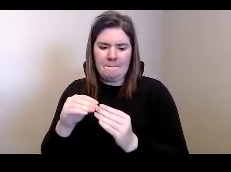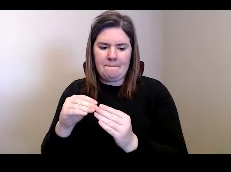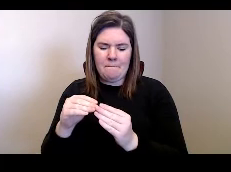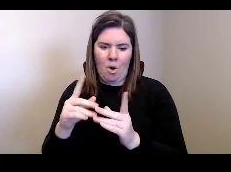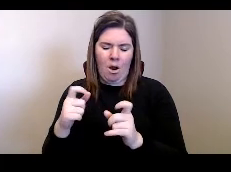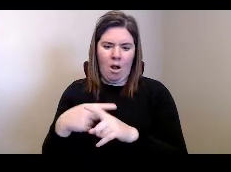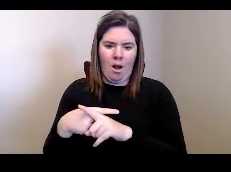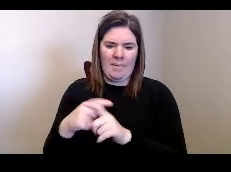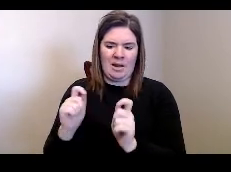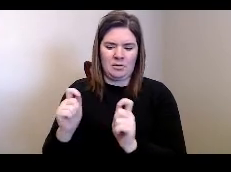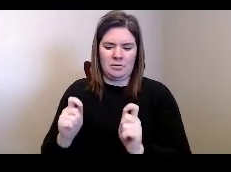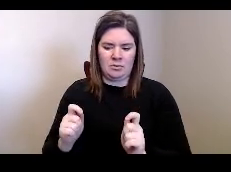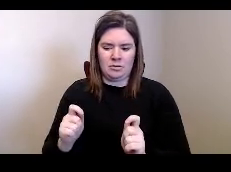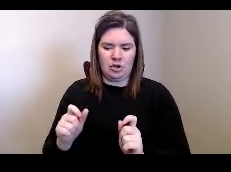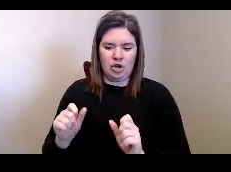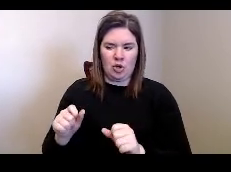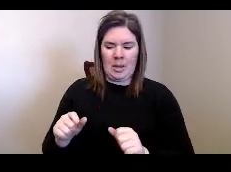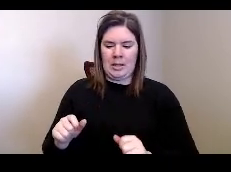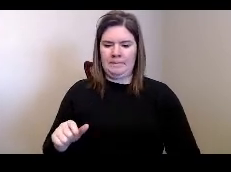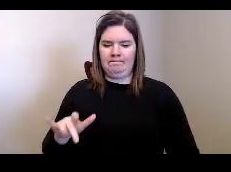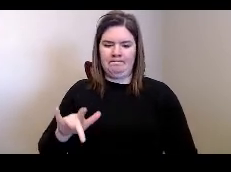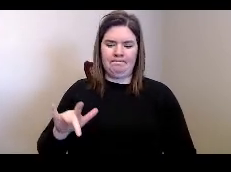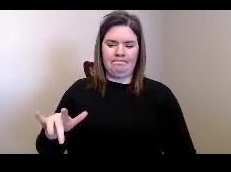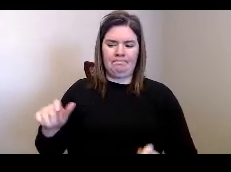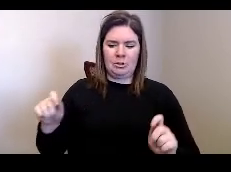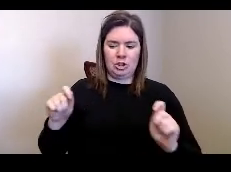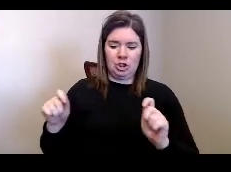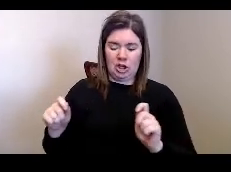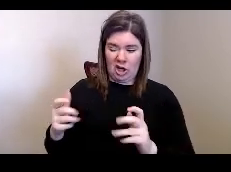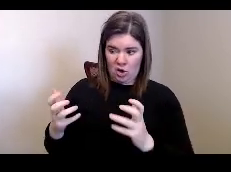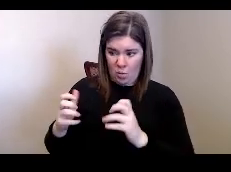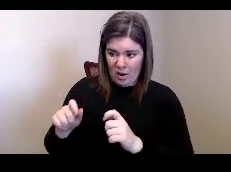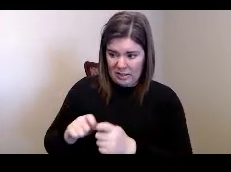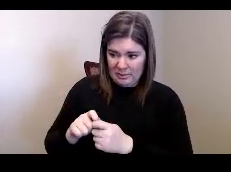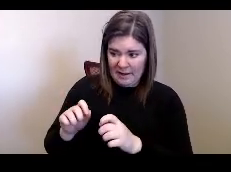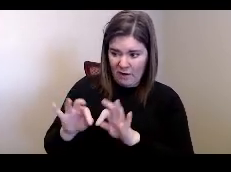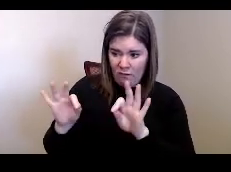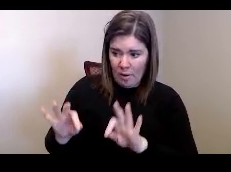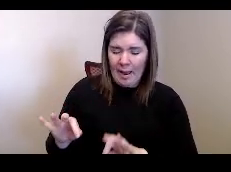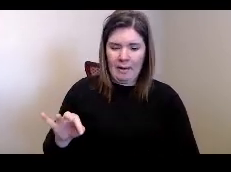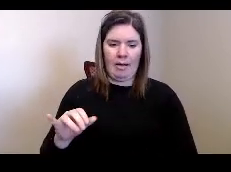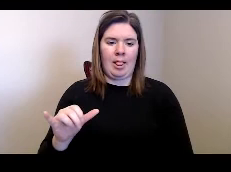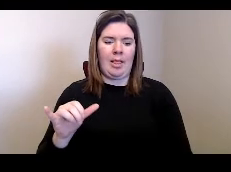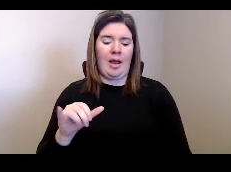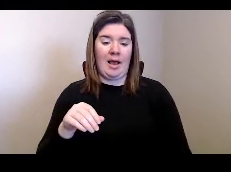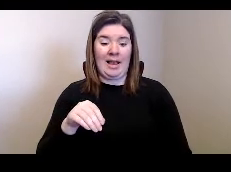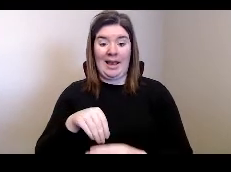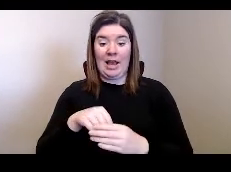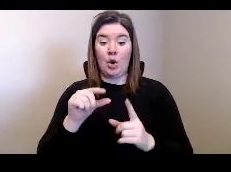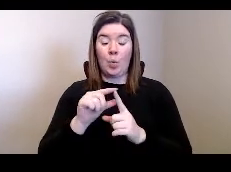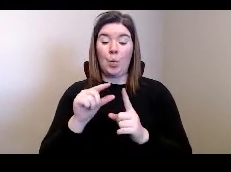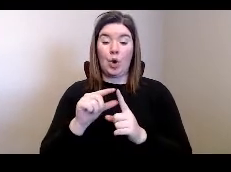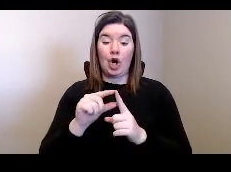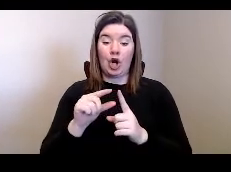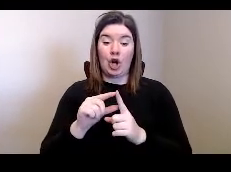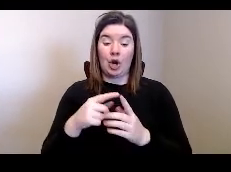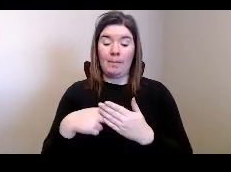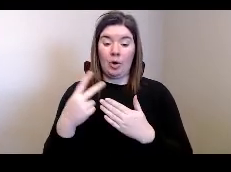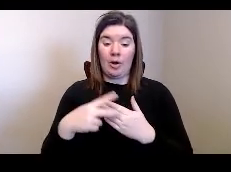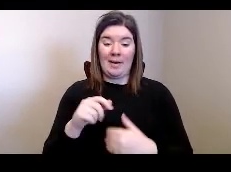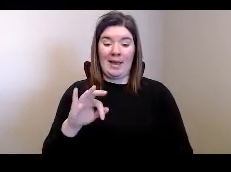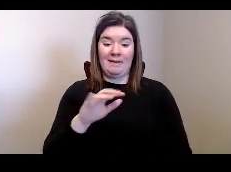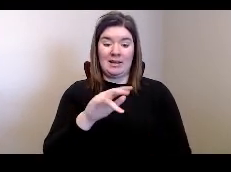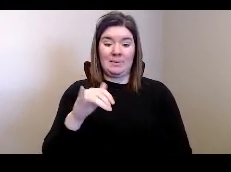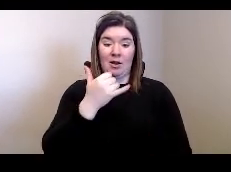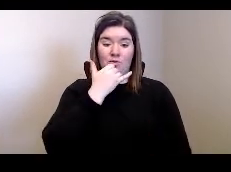you know, this is what, the formatting is. For example, in Word, if you have a word spelled wrong, JAWS can pick up on